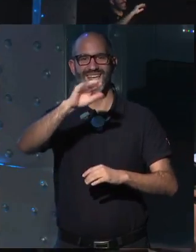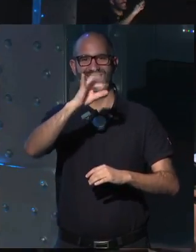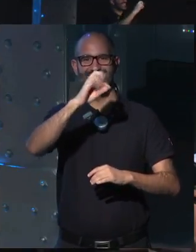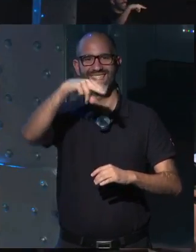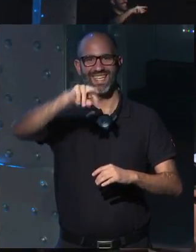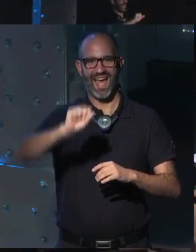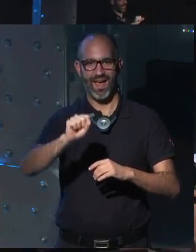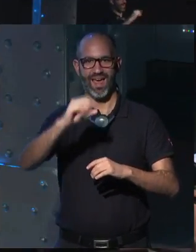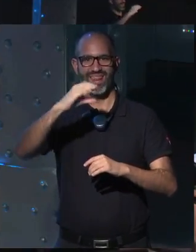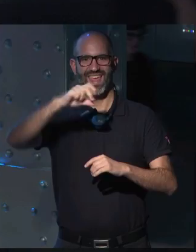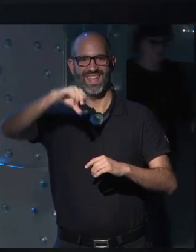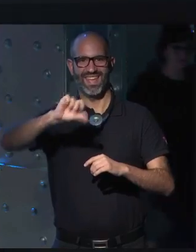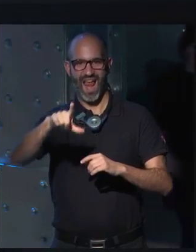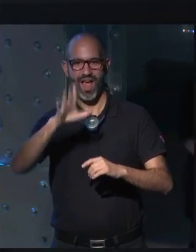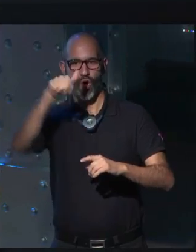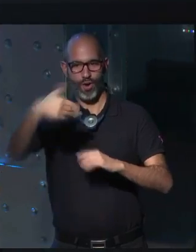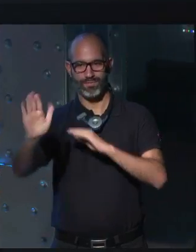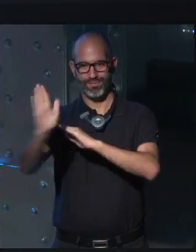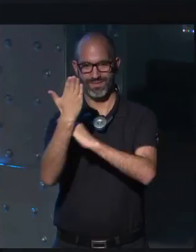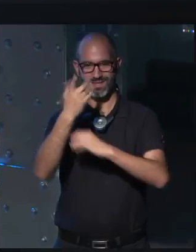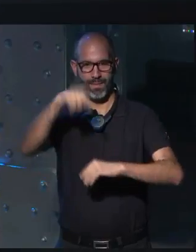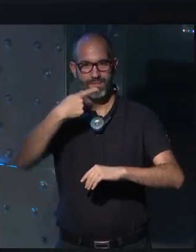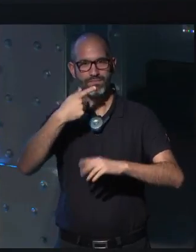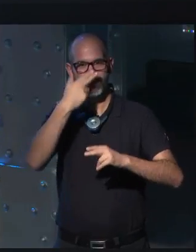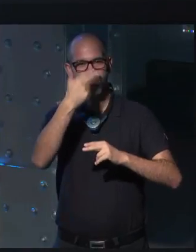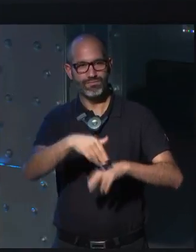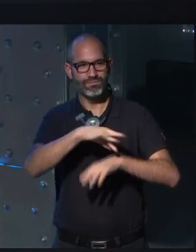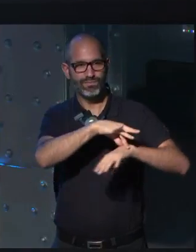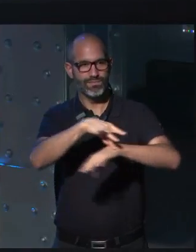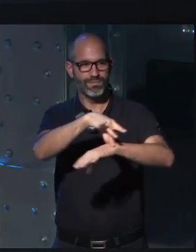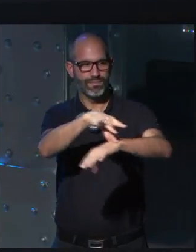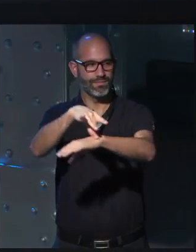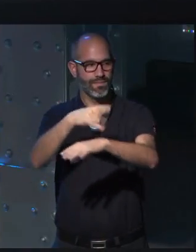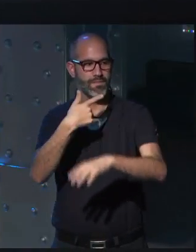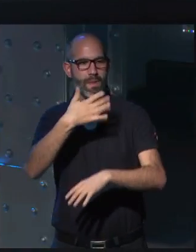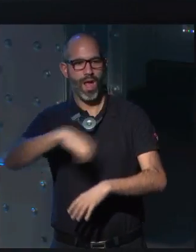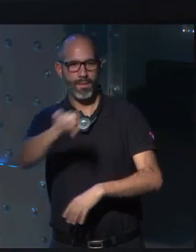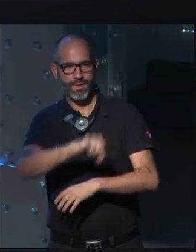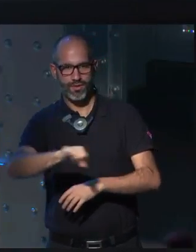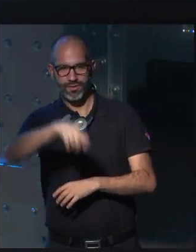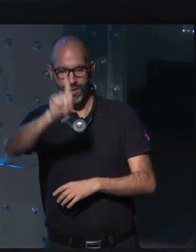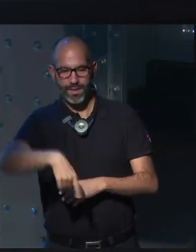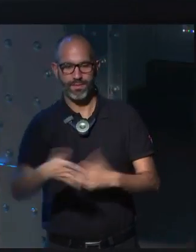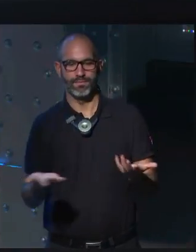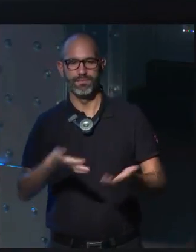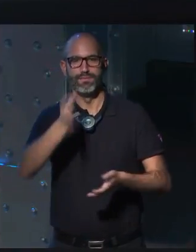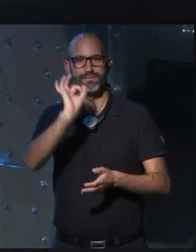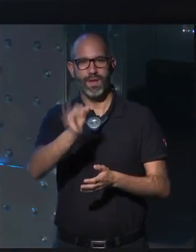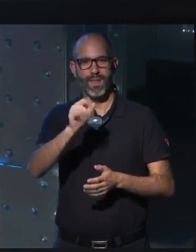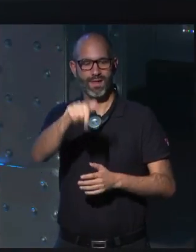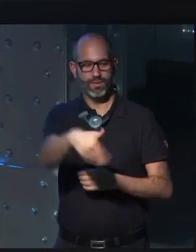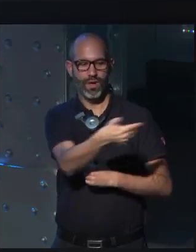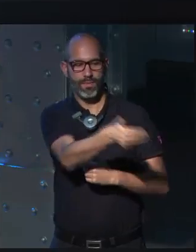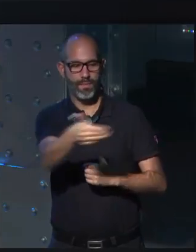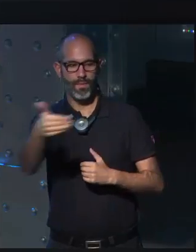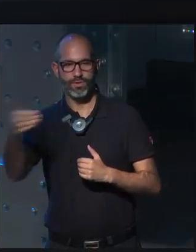by the curator who's here with us today. We had a wonderful time there. And